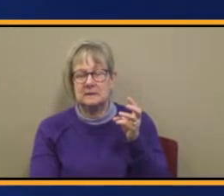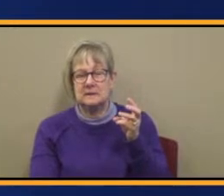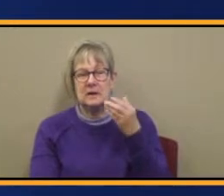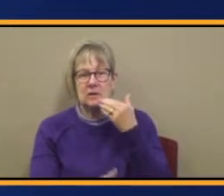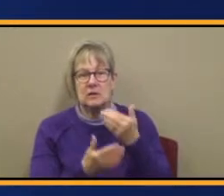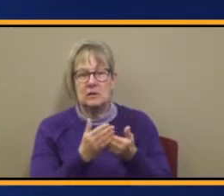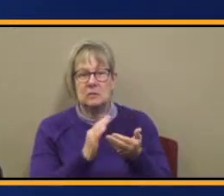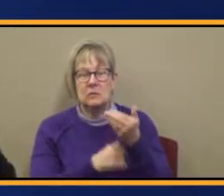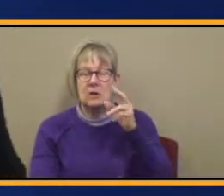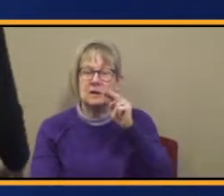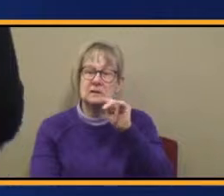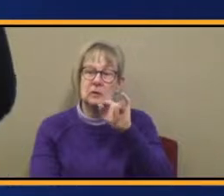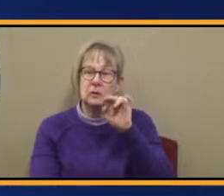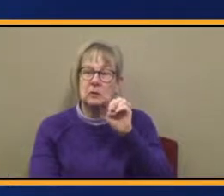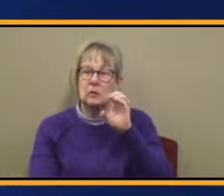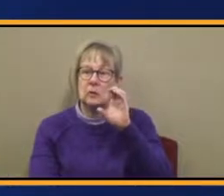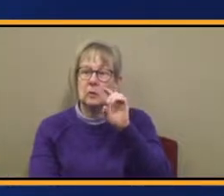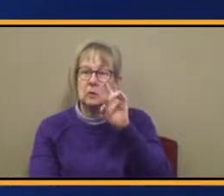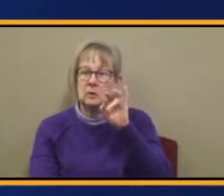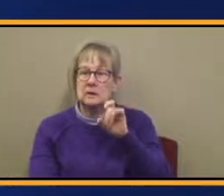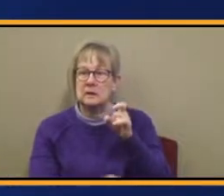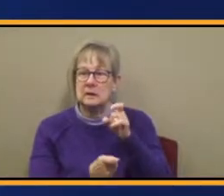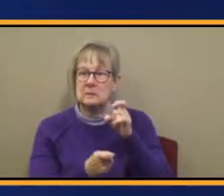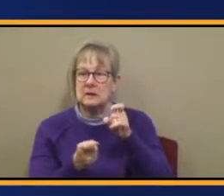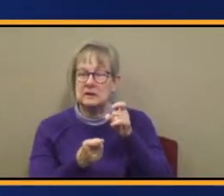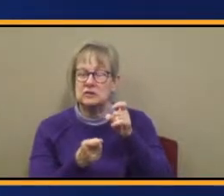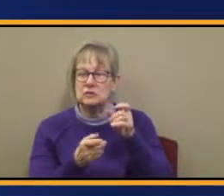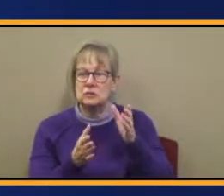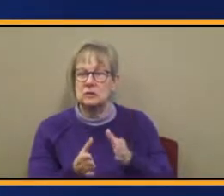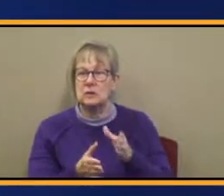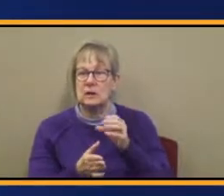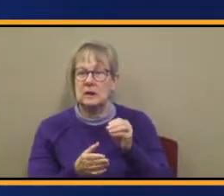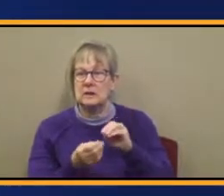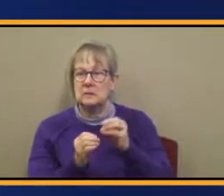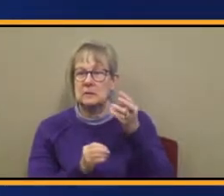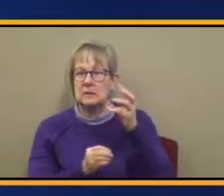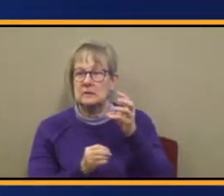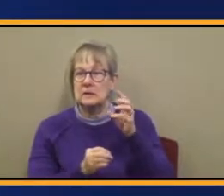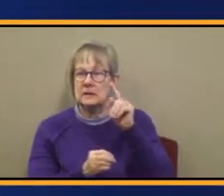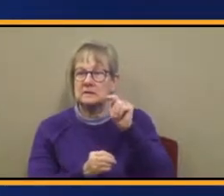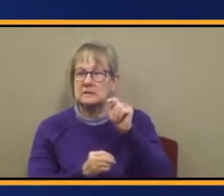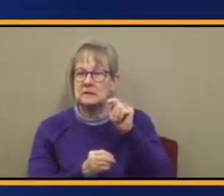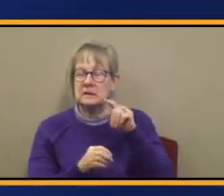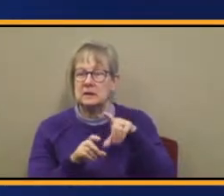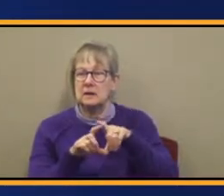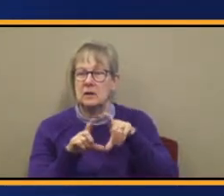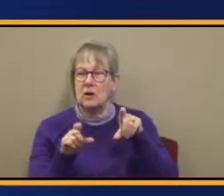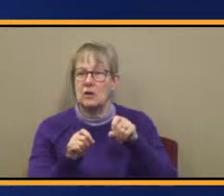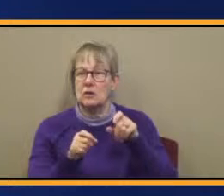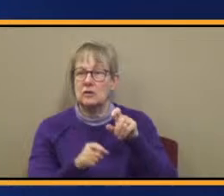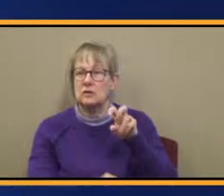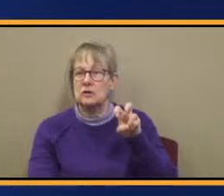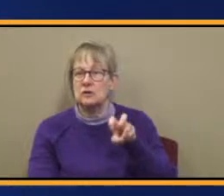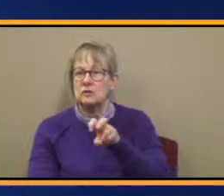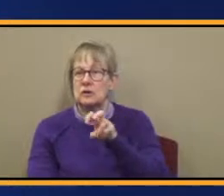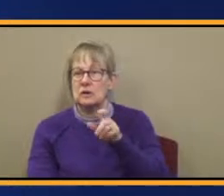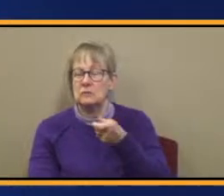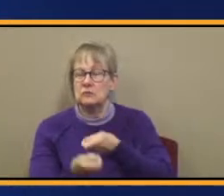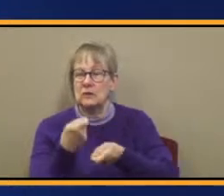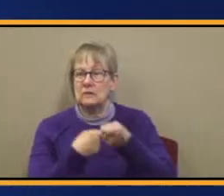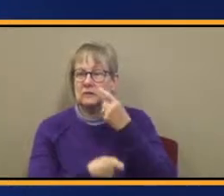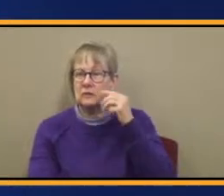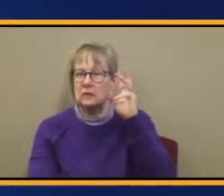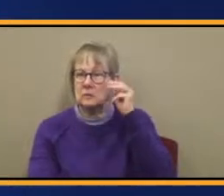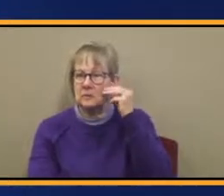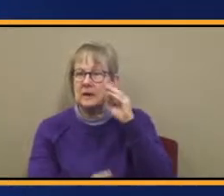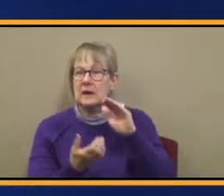Good morning, Nicole Cody, Managing Director. Item 16 is the P-CAR transactions for notations for both the Mayor, Council,